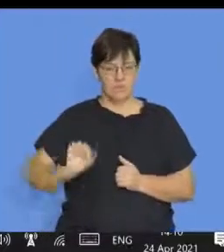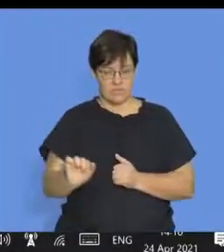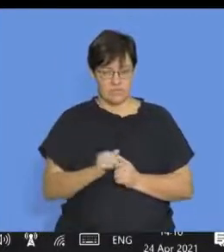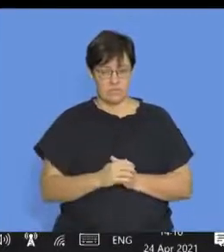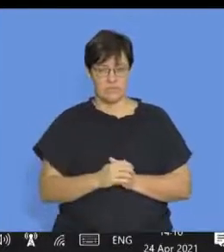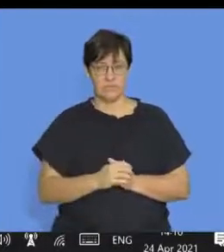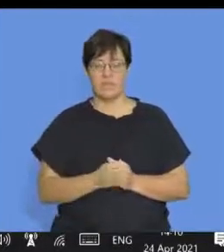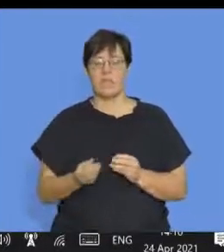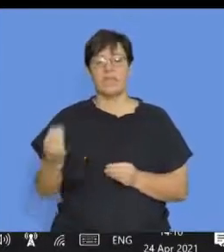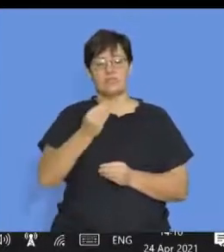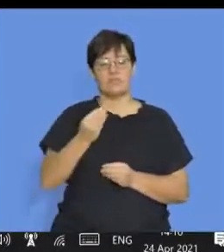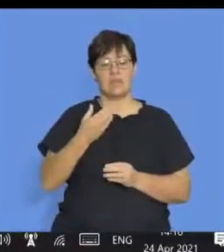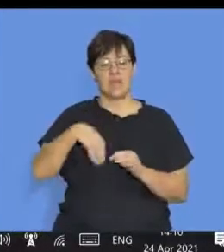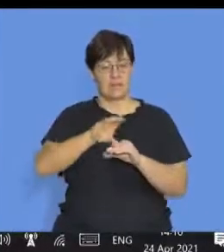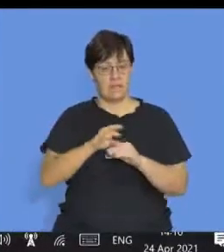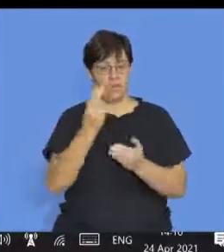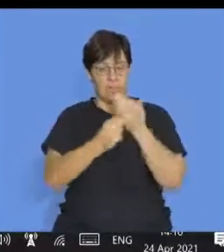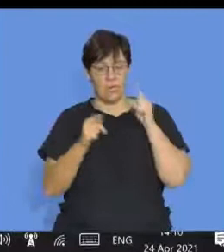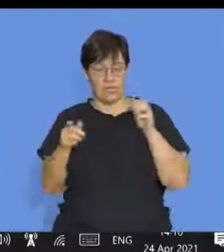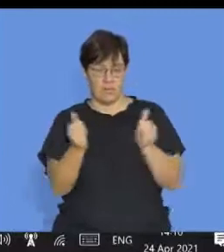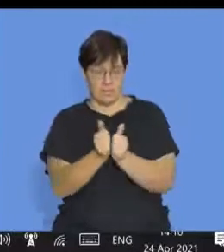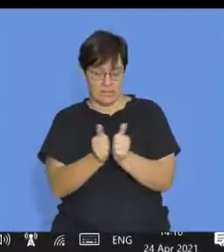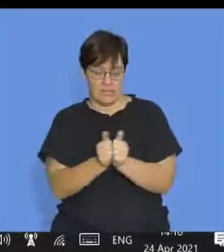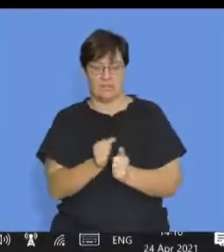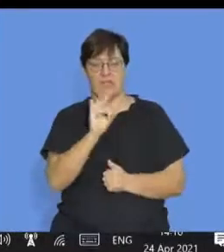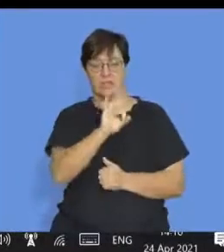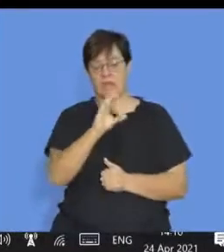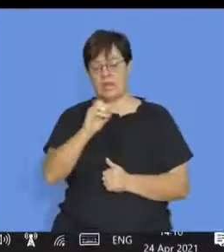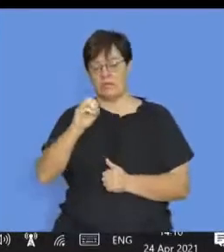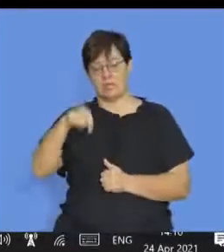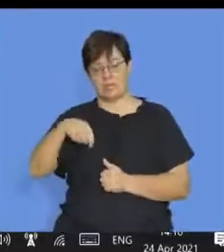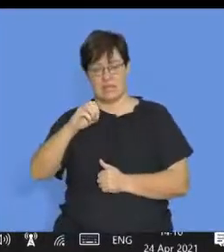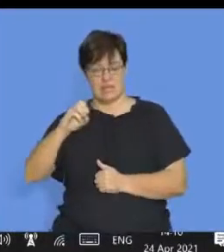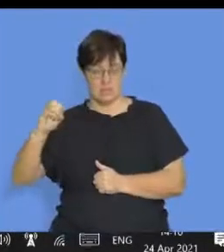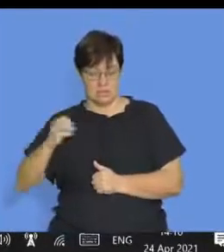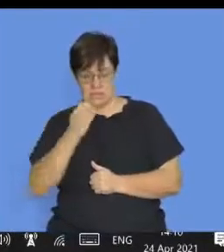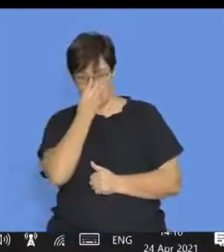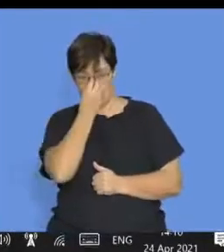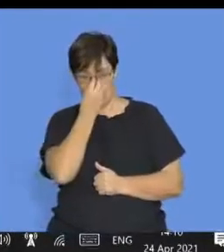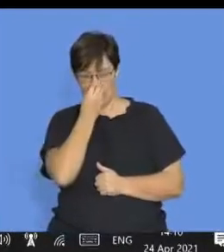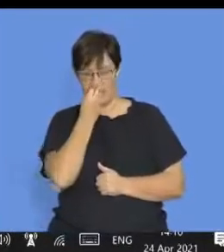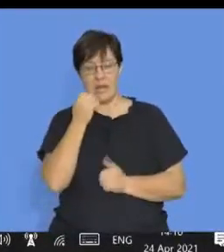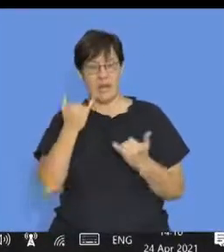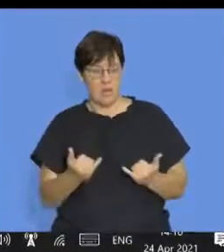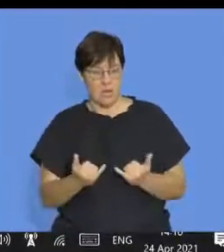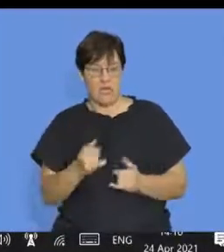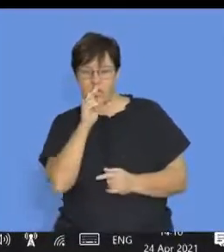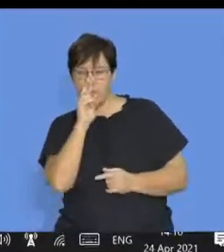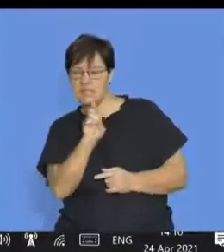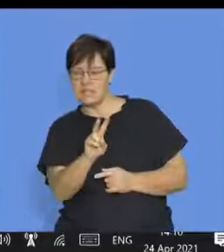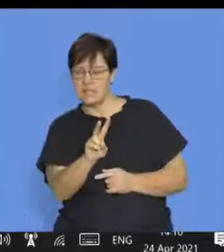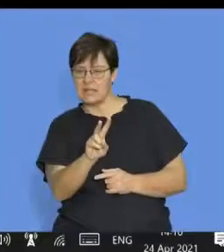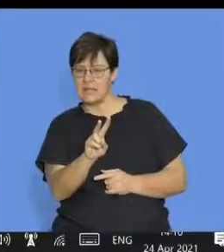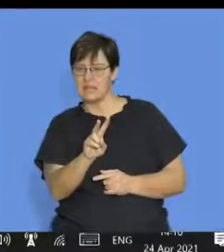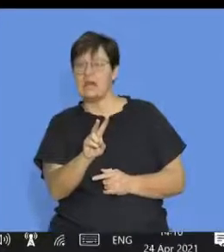her salary. Interest on capital for both partners, 300,000. Right, and at this